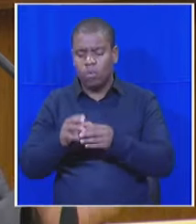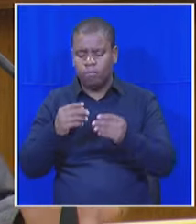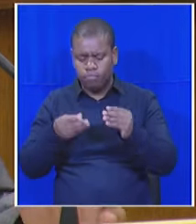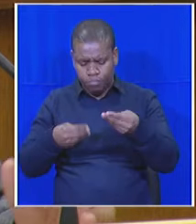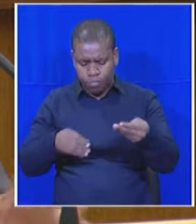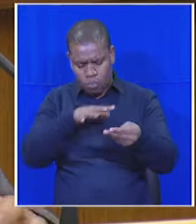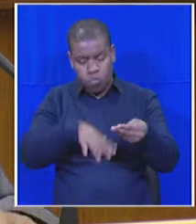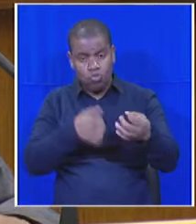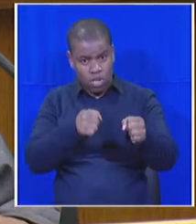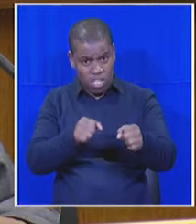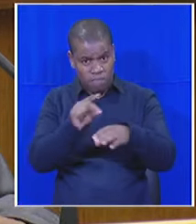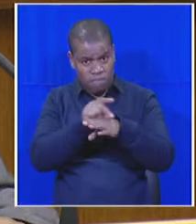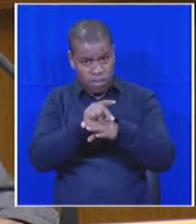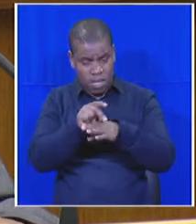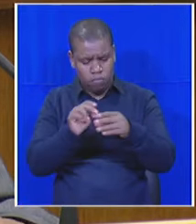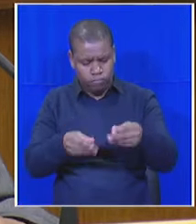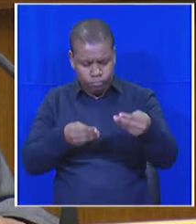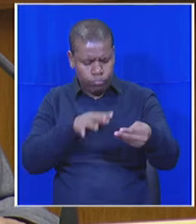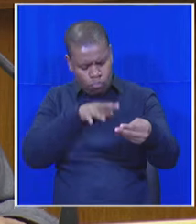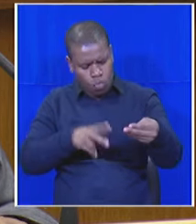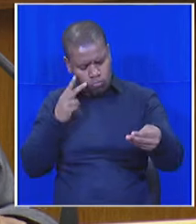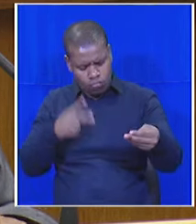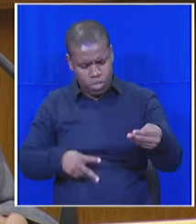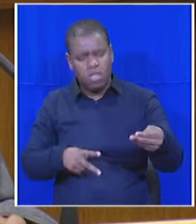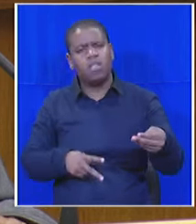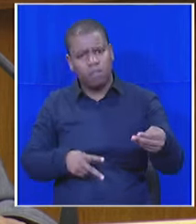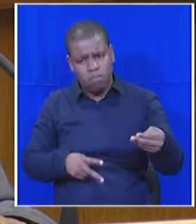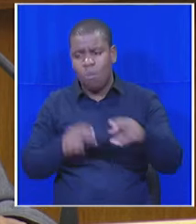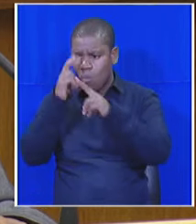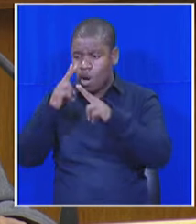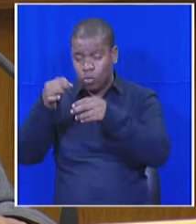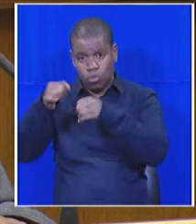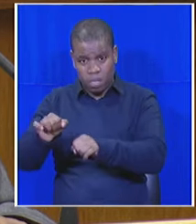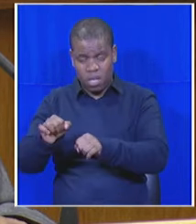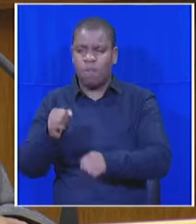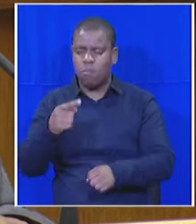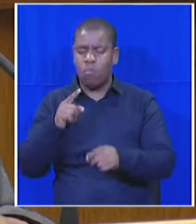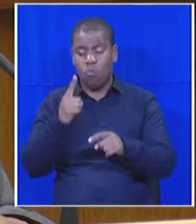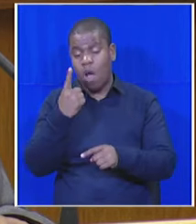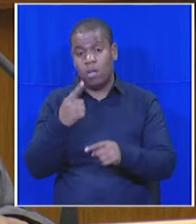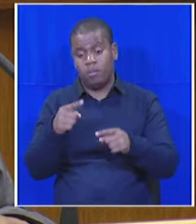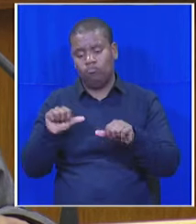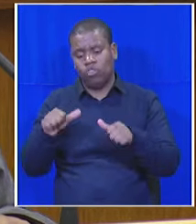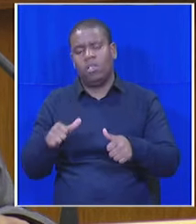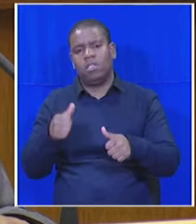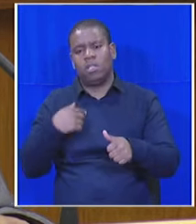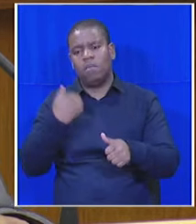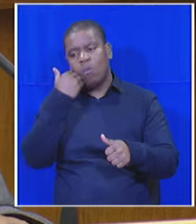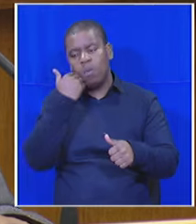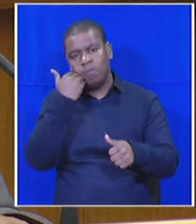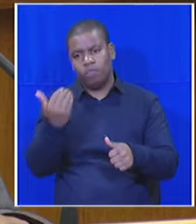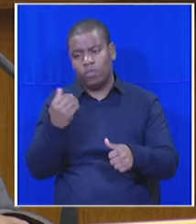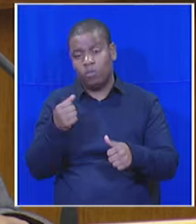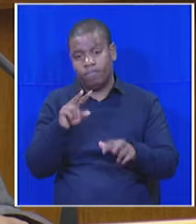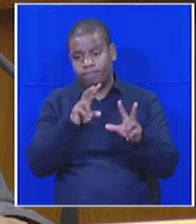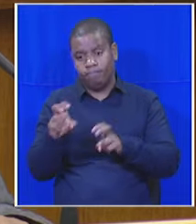the strategic plan. Honorable Chairperson, one other challenge we have is, and I want to refer to the